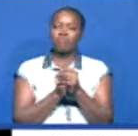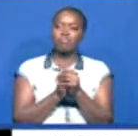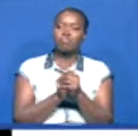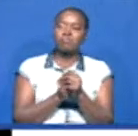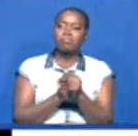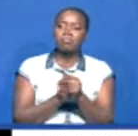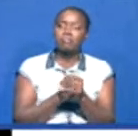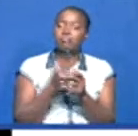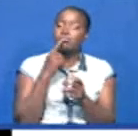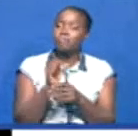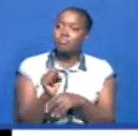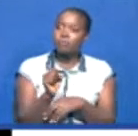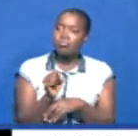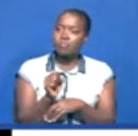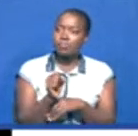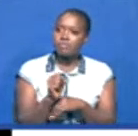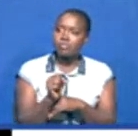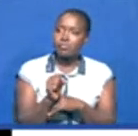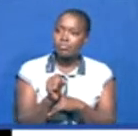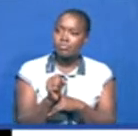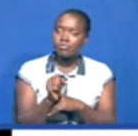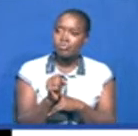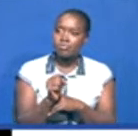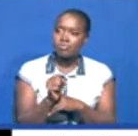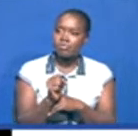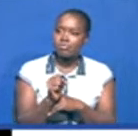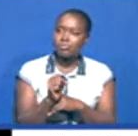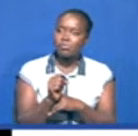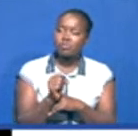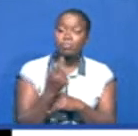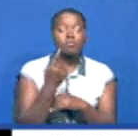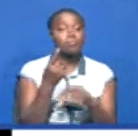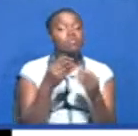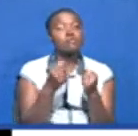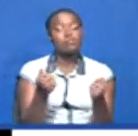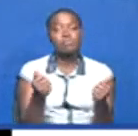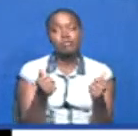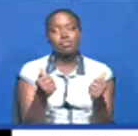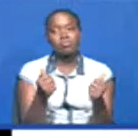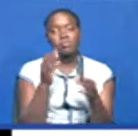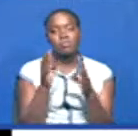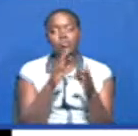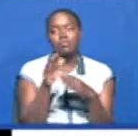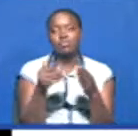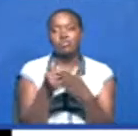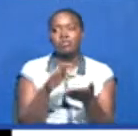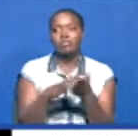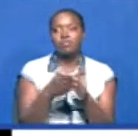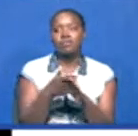So, in fact, one solution would be if all of us became